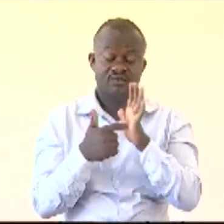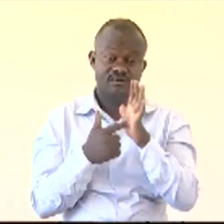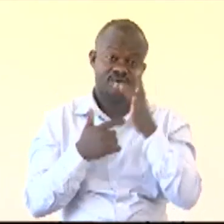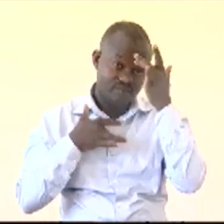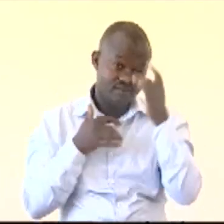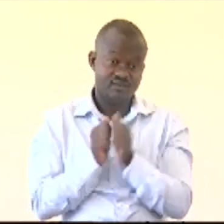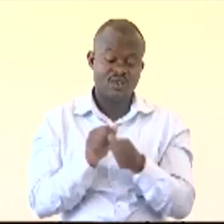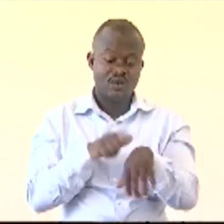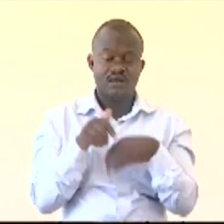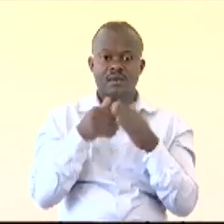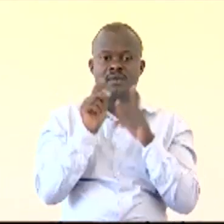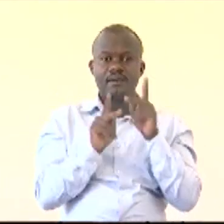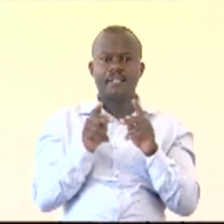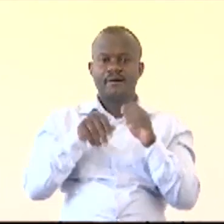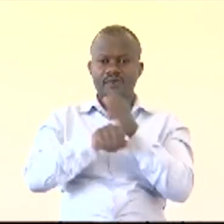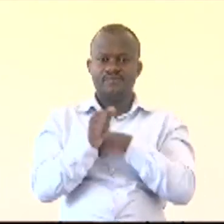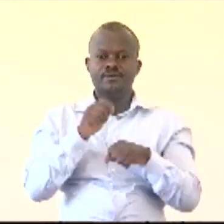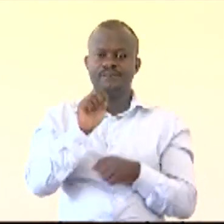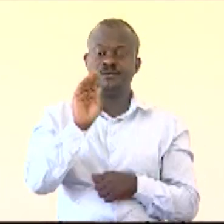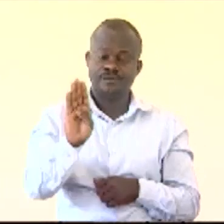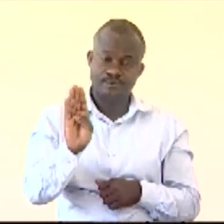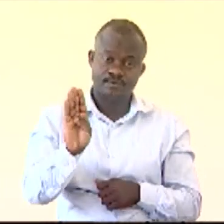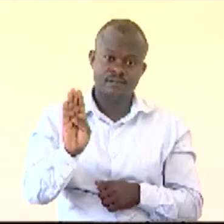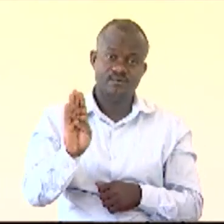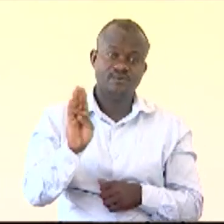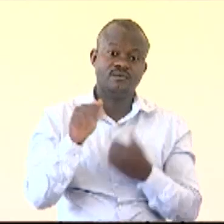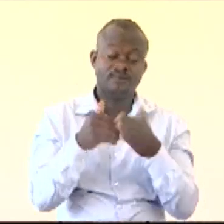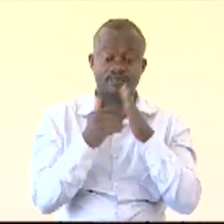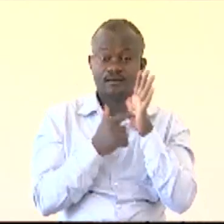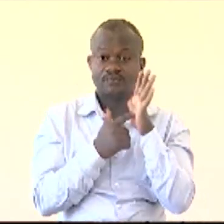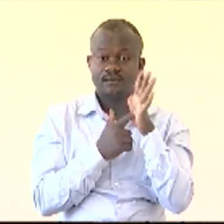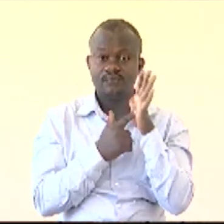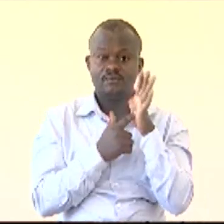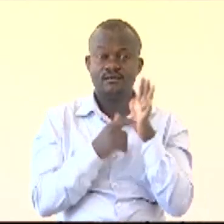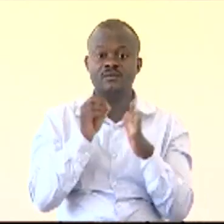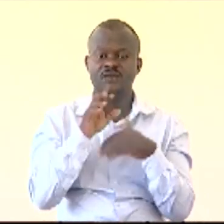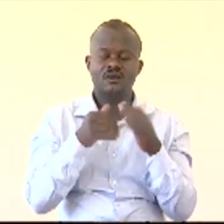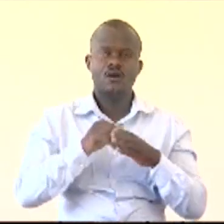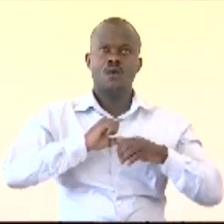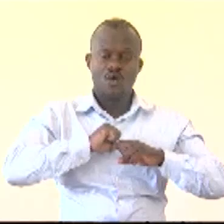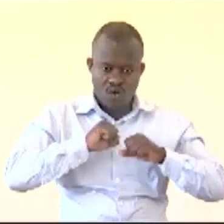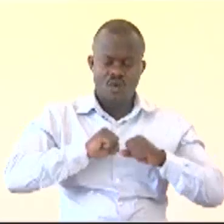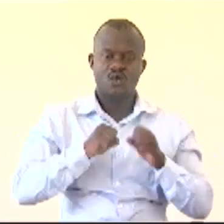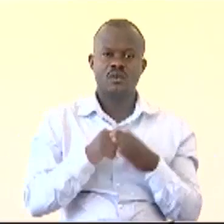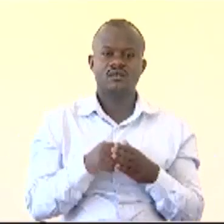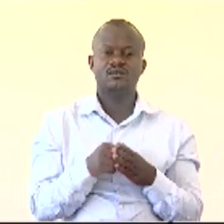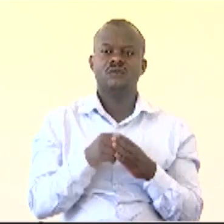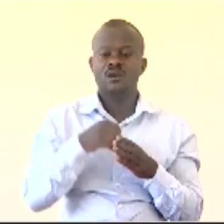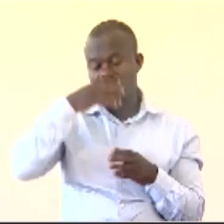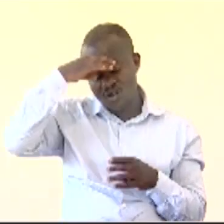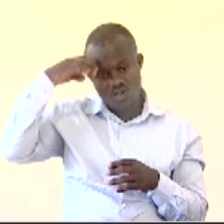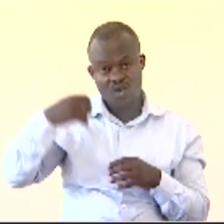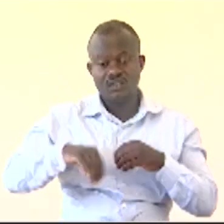When a person develops active tuberculosis, the symptoms of cough, fever, night